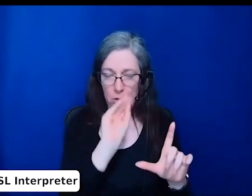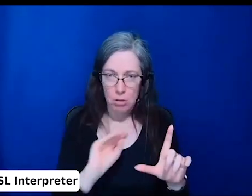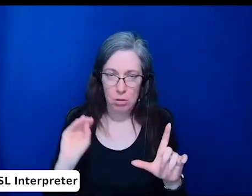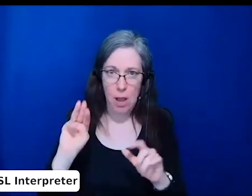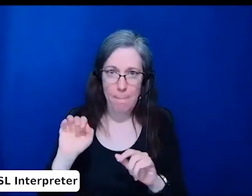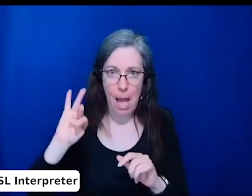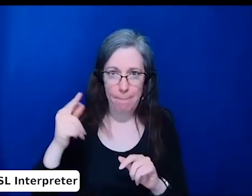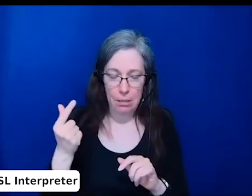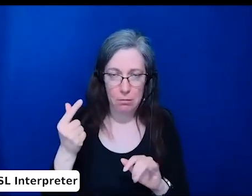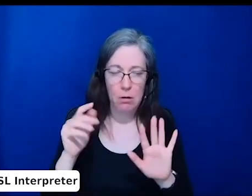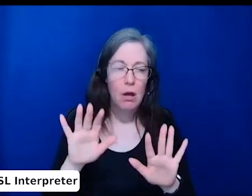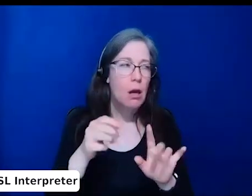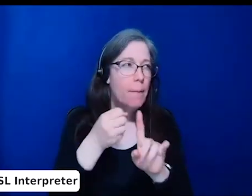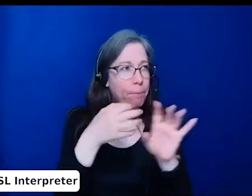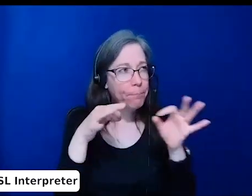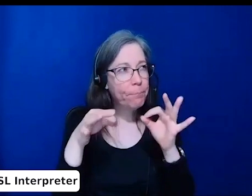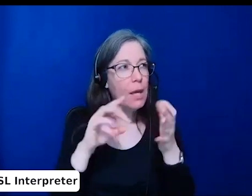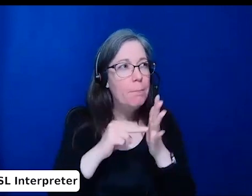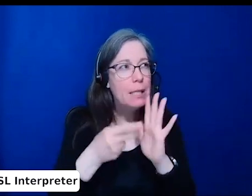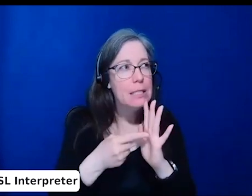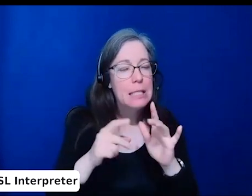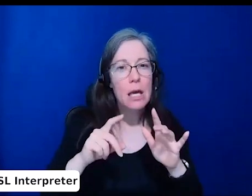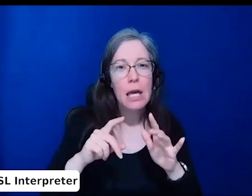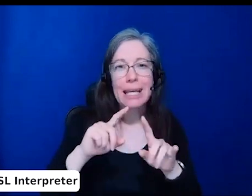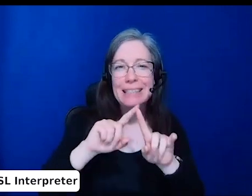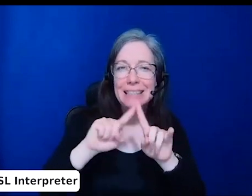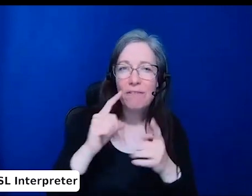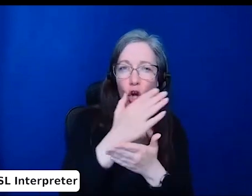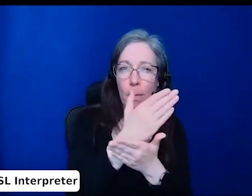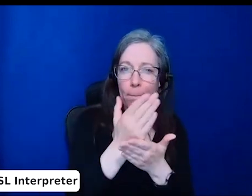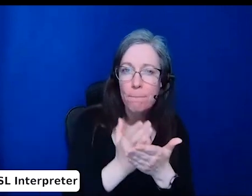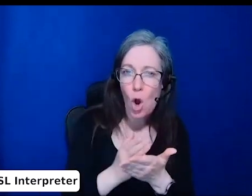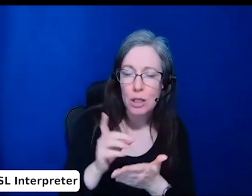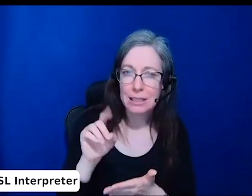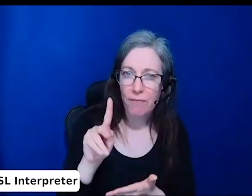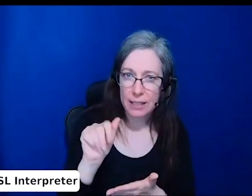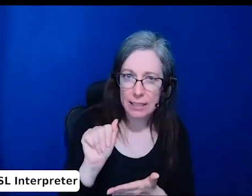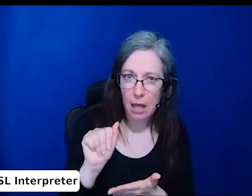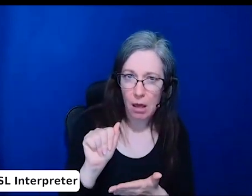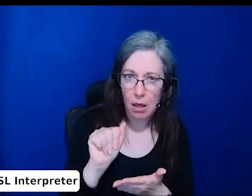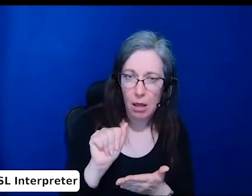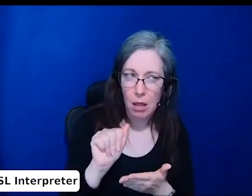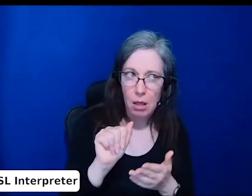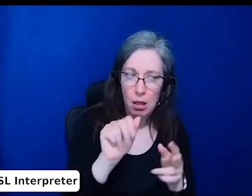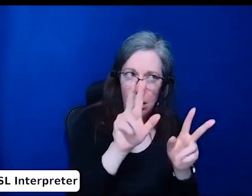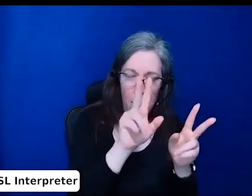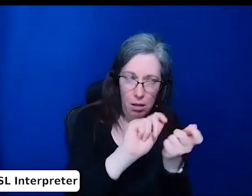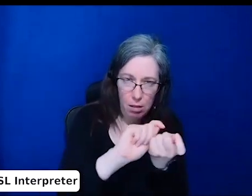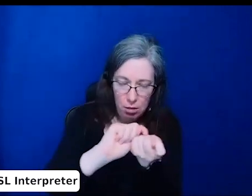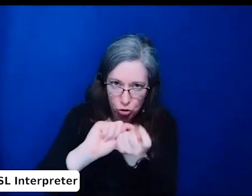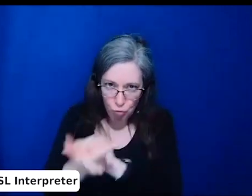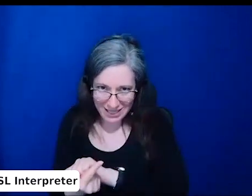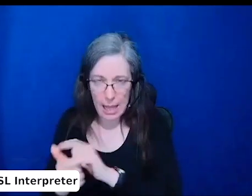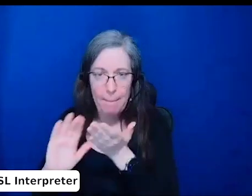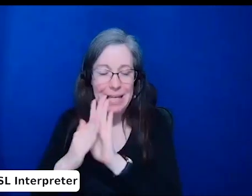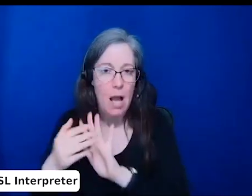the data are mapped to different parameters of the sound. So for instance, I